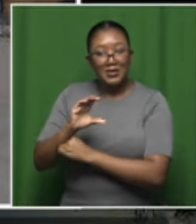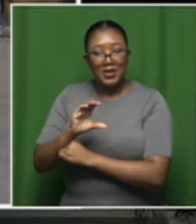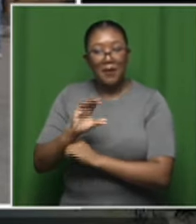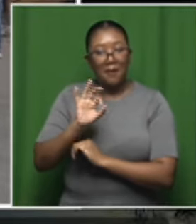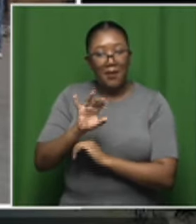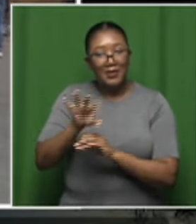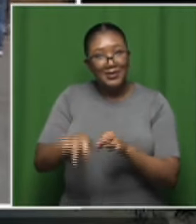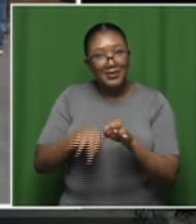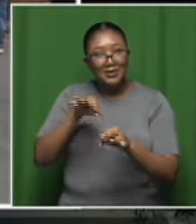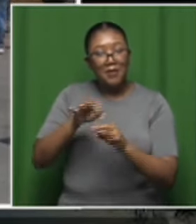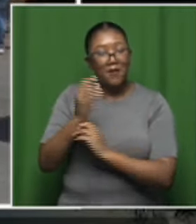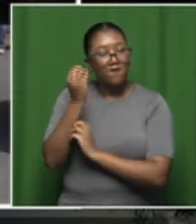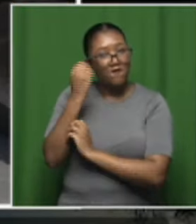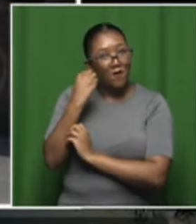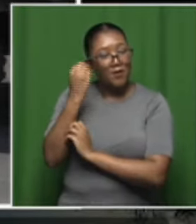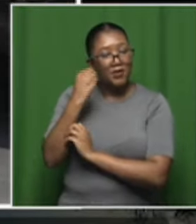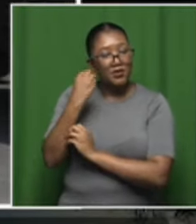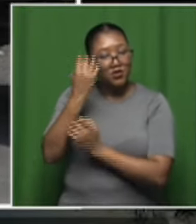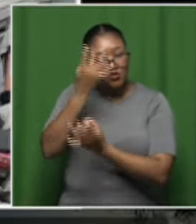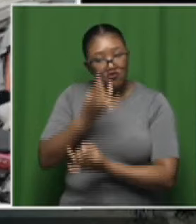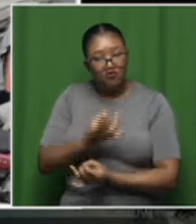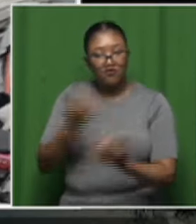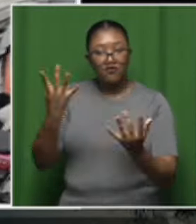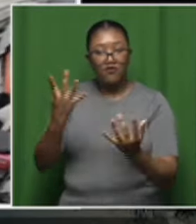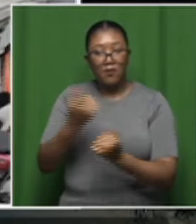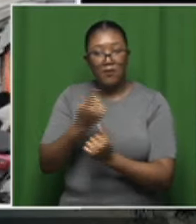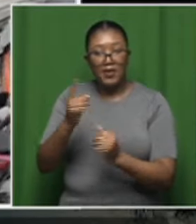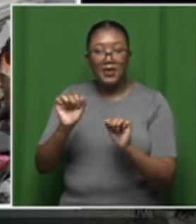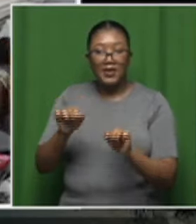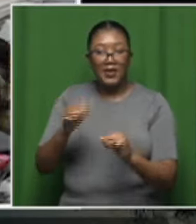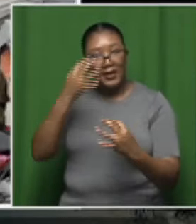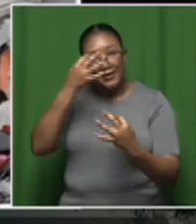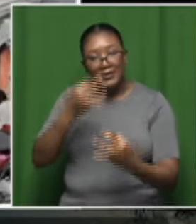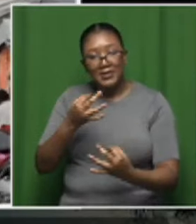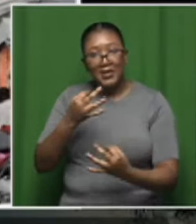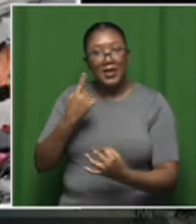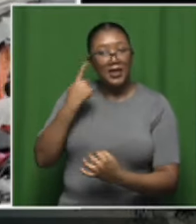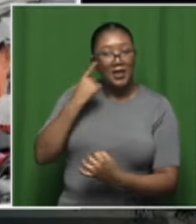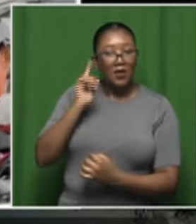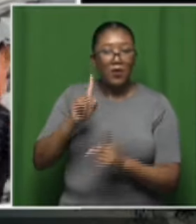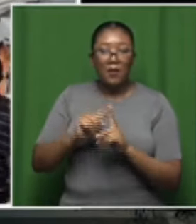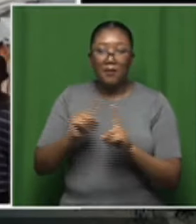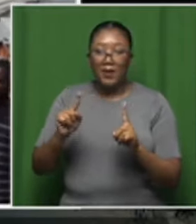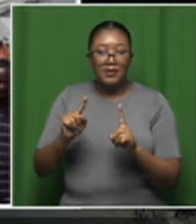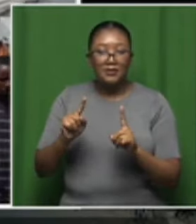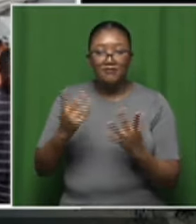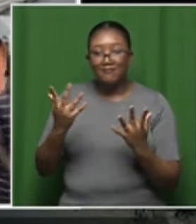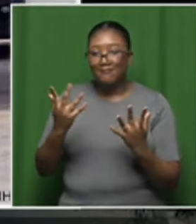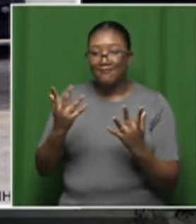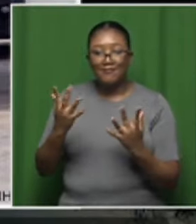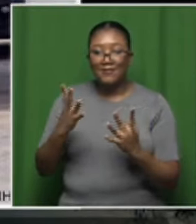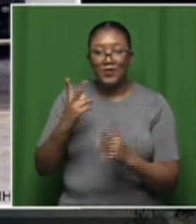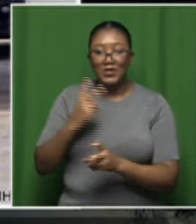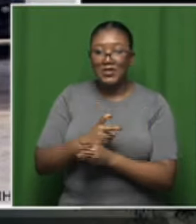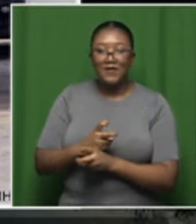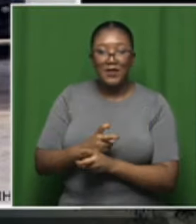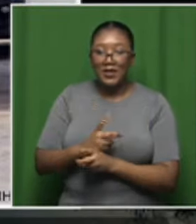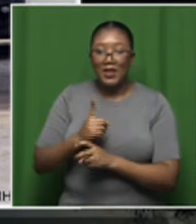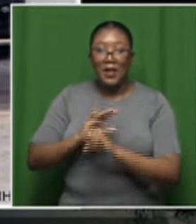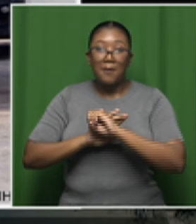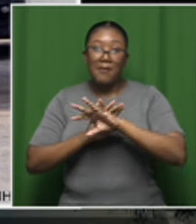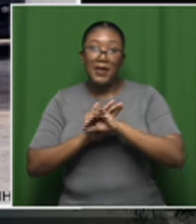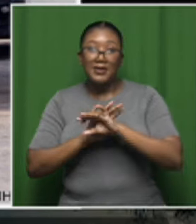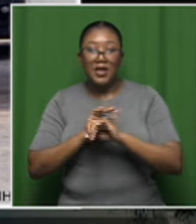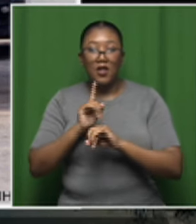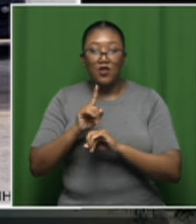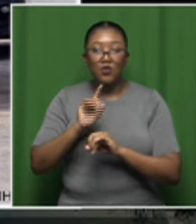communicate information so that they can make their own informed decisions. But there was no way you could have stopped the media in the Great